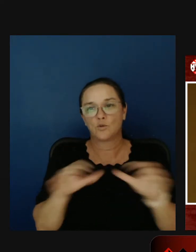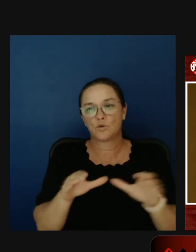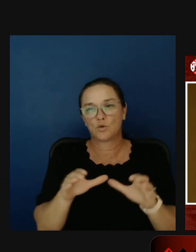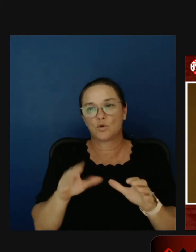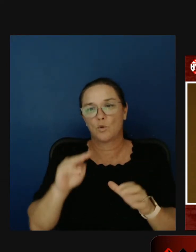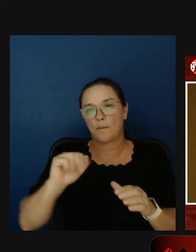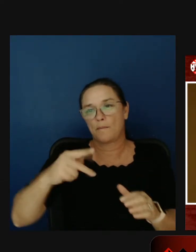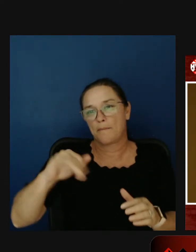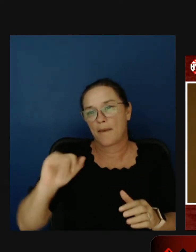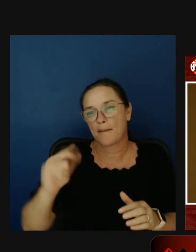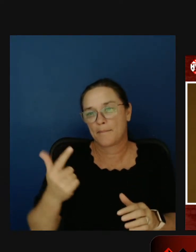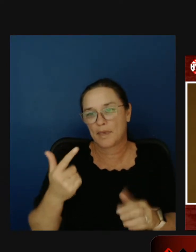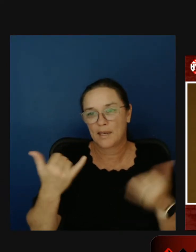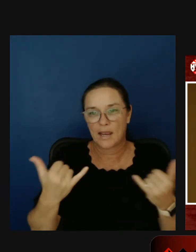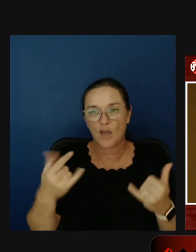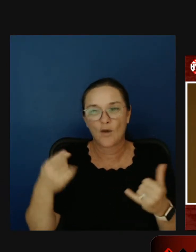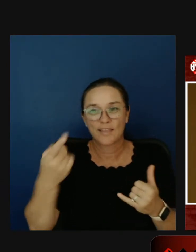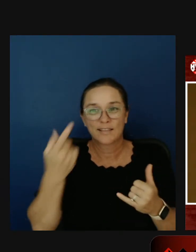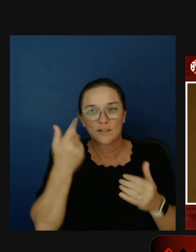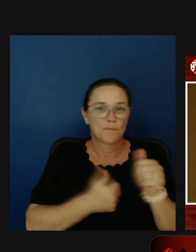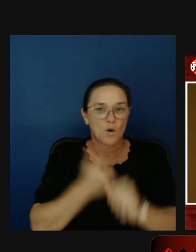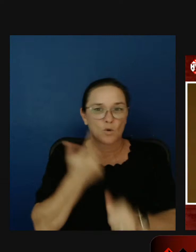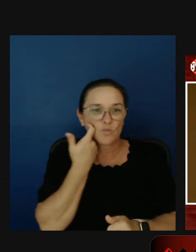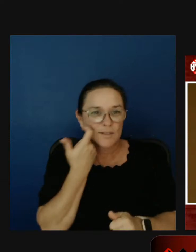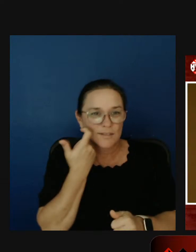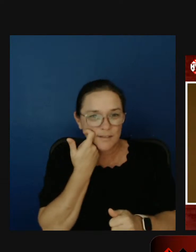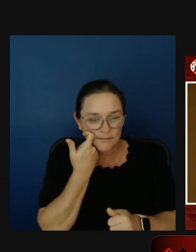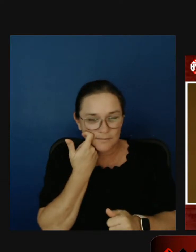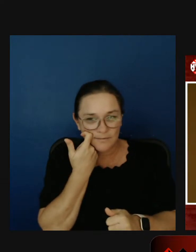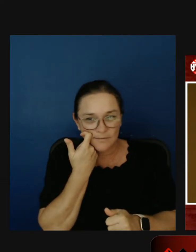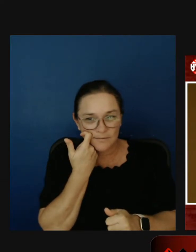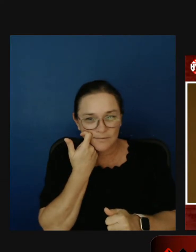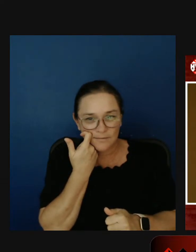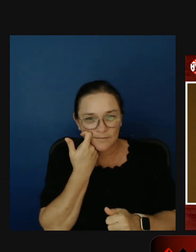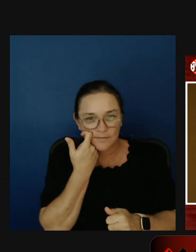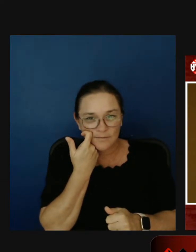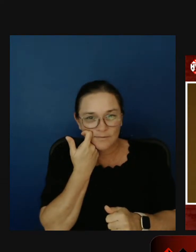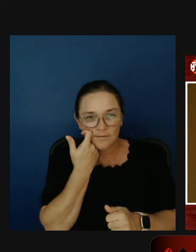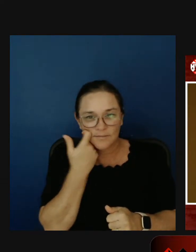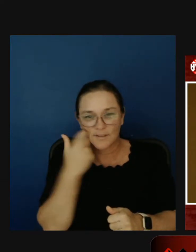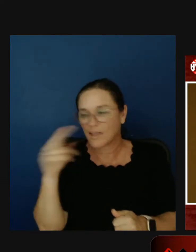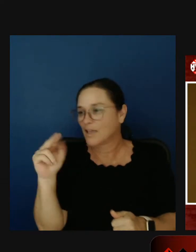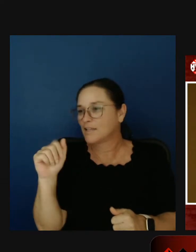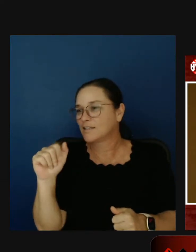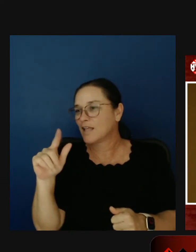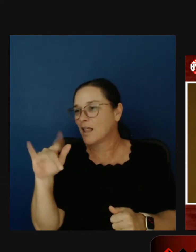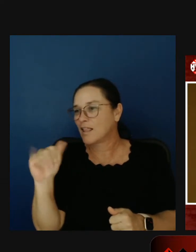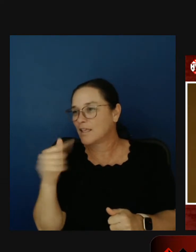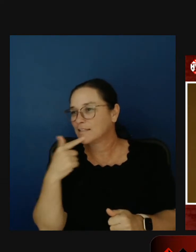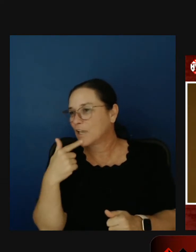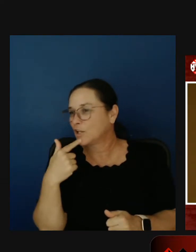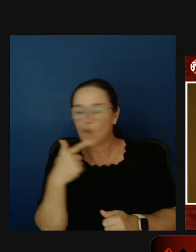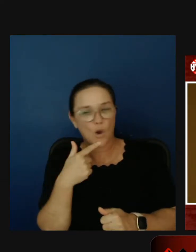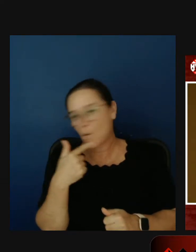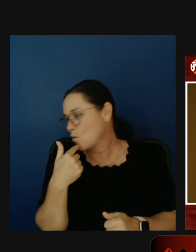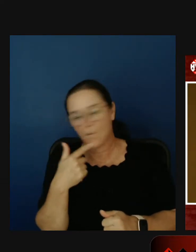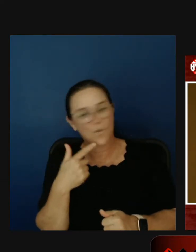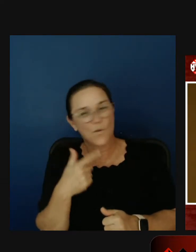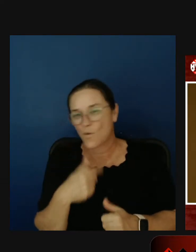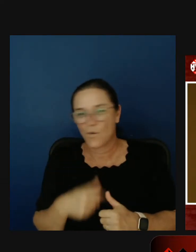mean, this is the latest version of the map that we have put out. Natalia's shaking her head. Never mind.